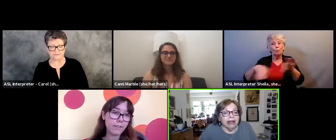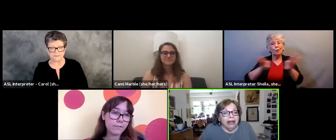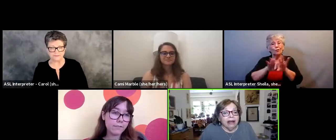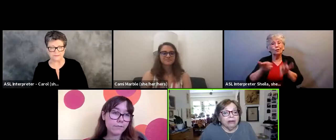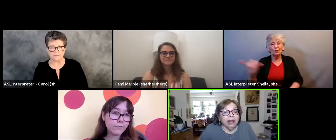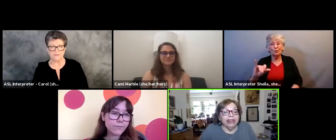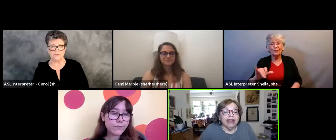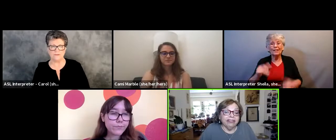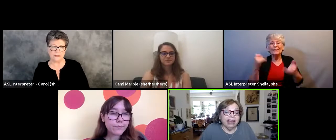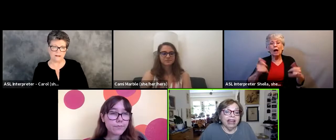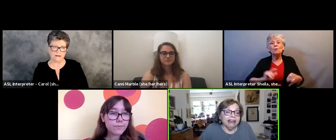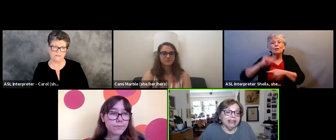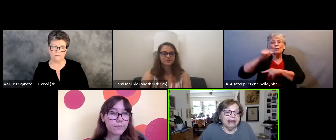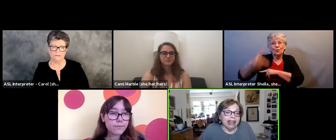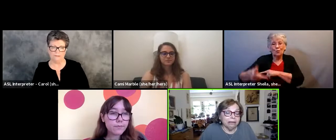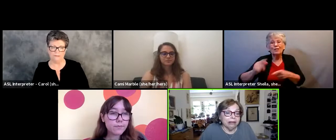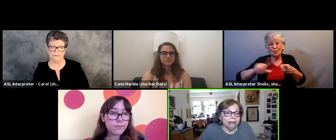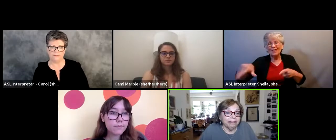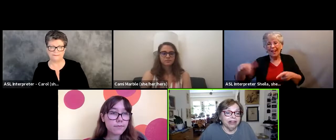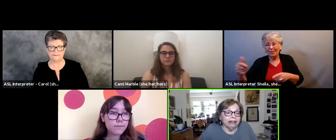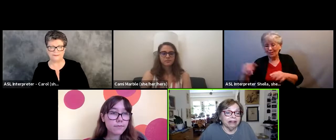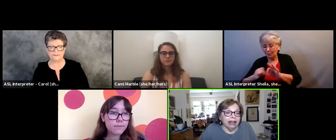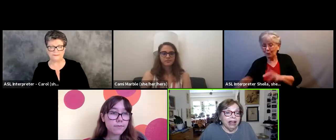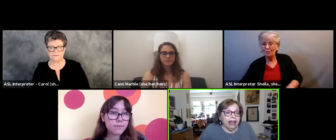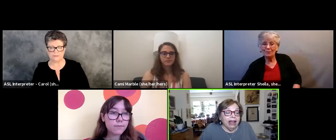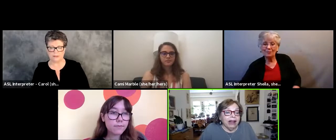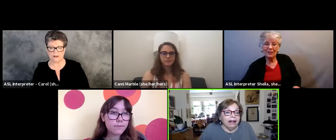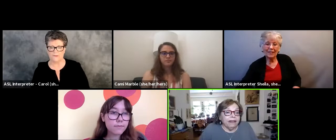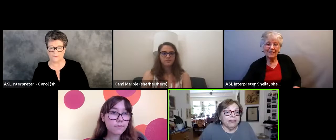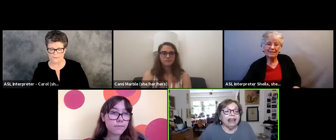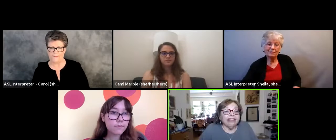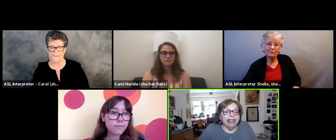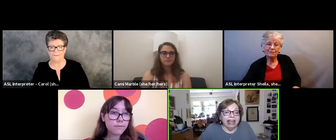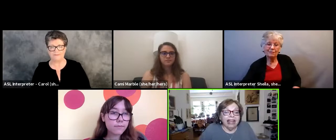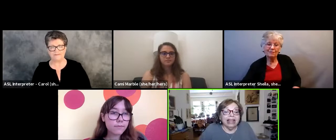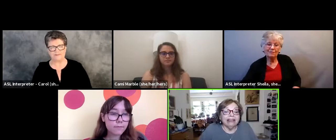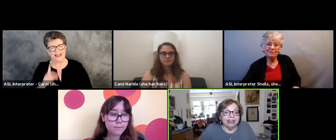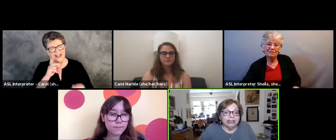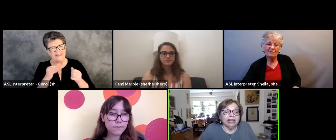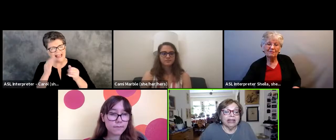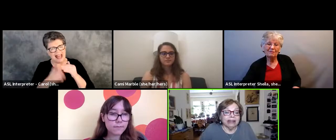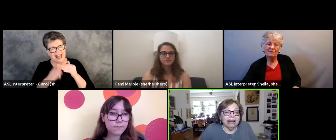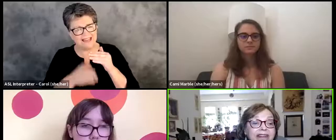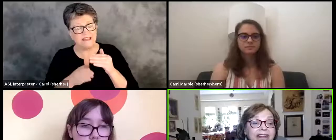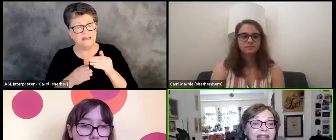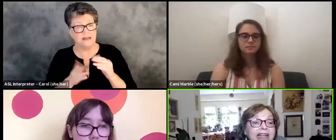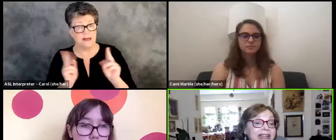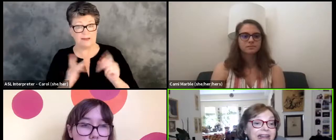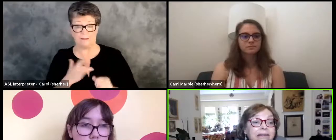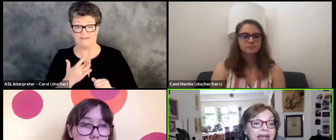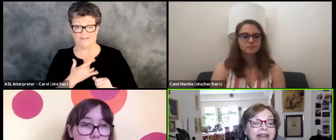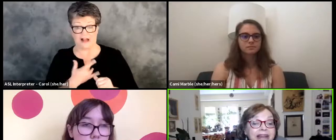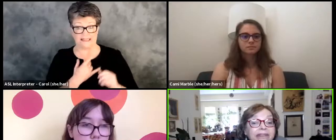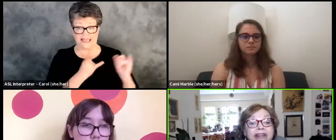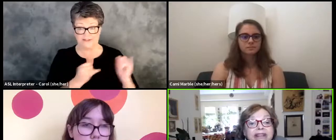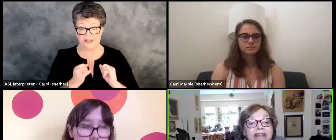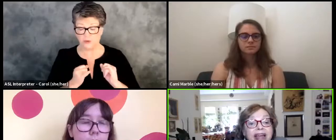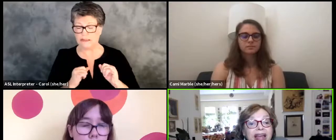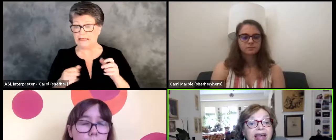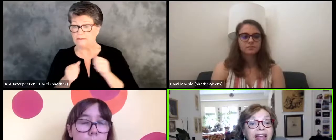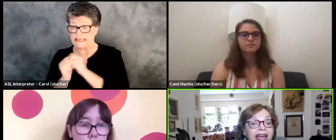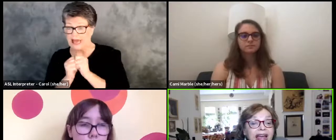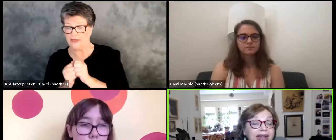was one that at the end of the day, people felt that they individually and collectively did make a